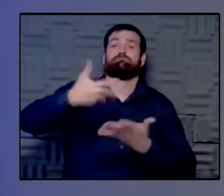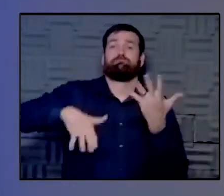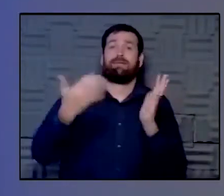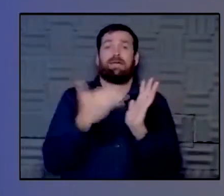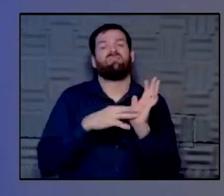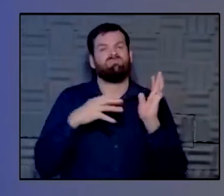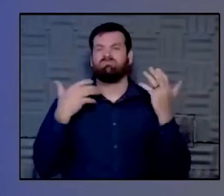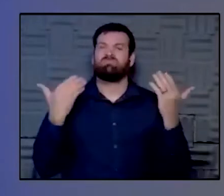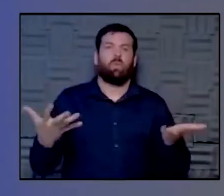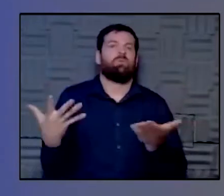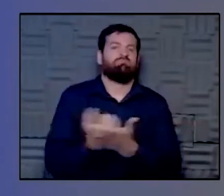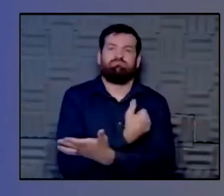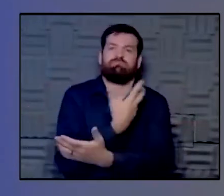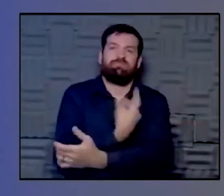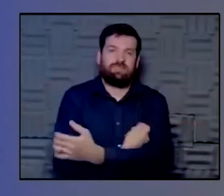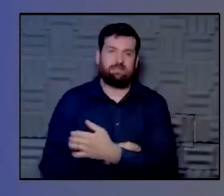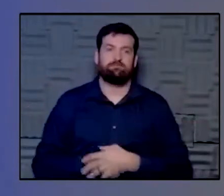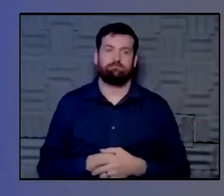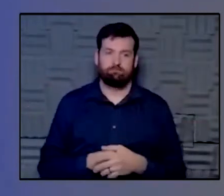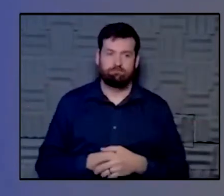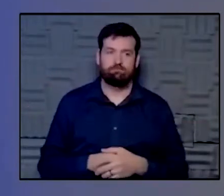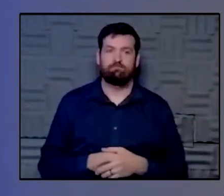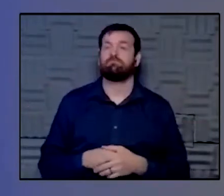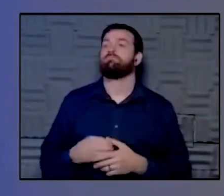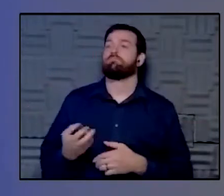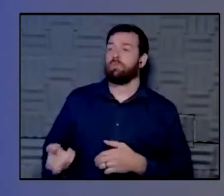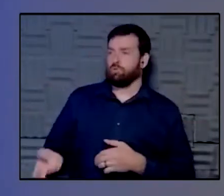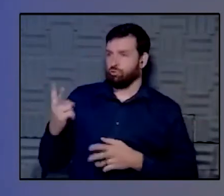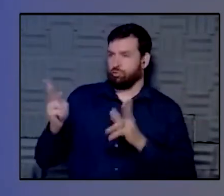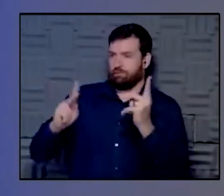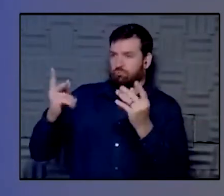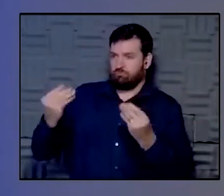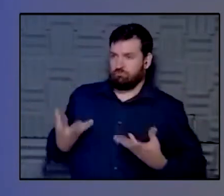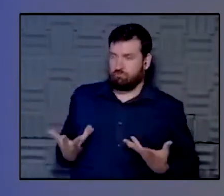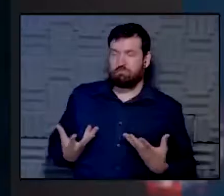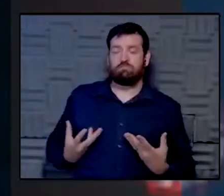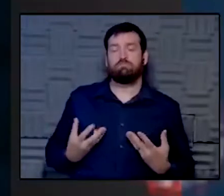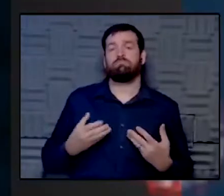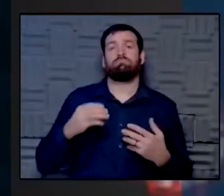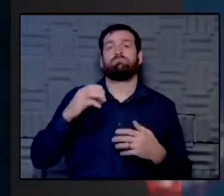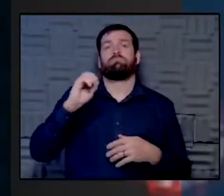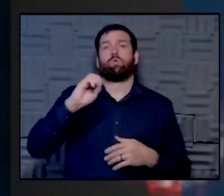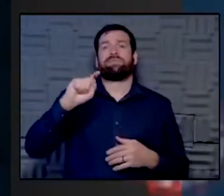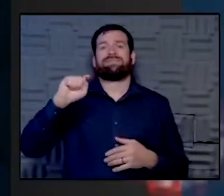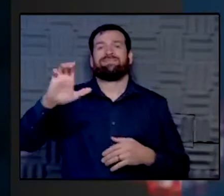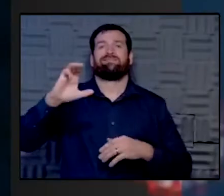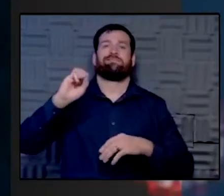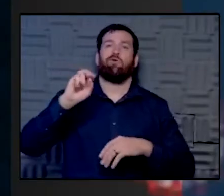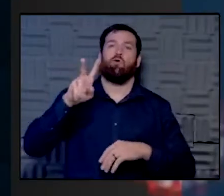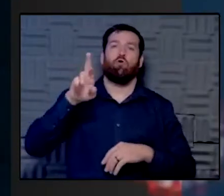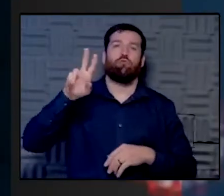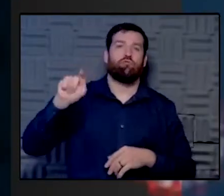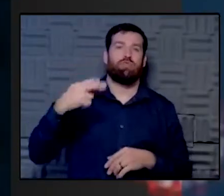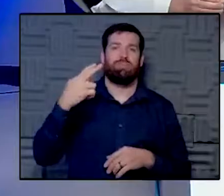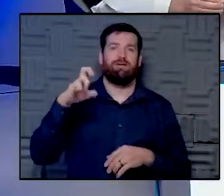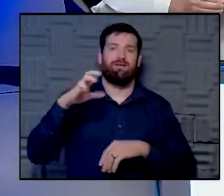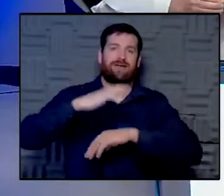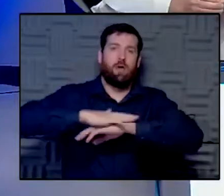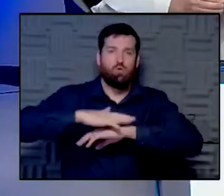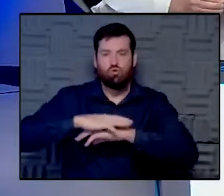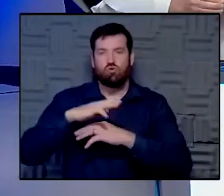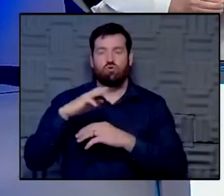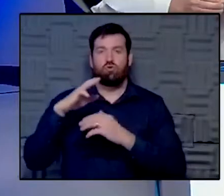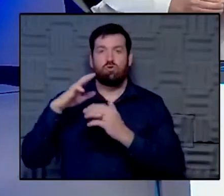can go ahead and get the vaccine. I've had 2 individuals tell me that over-the-counter pain relievers taken to relieve body aches after getting the